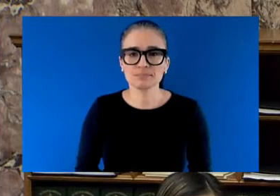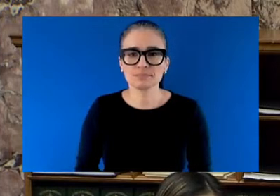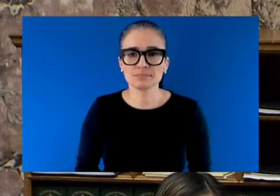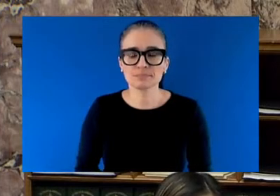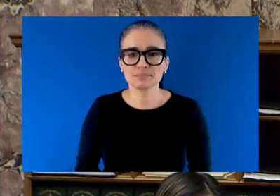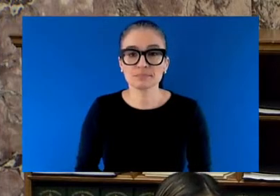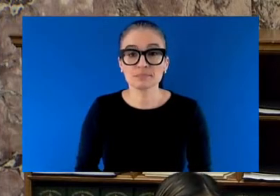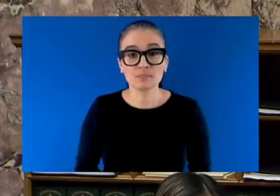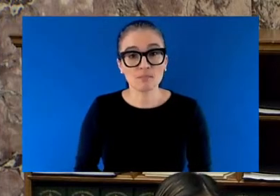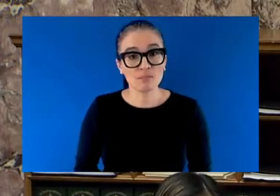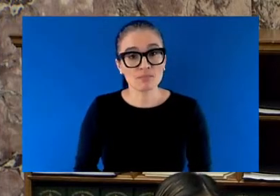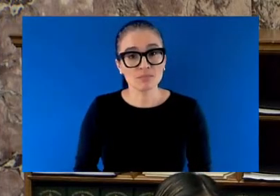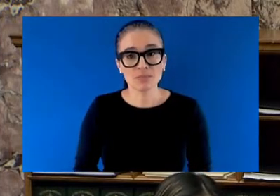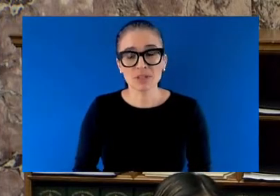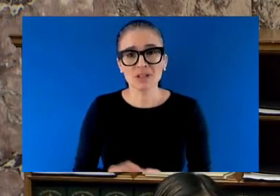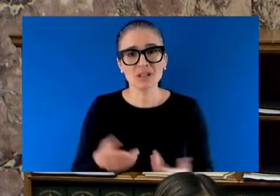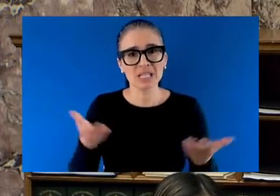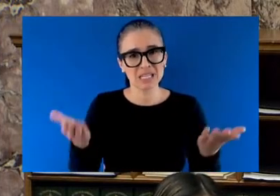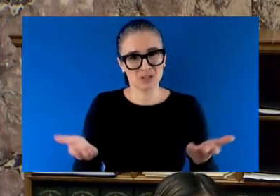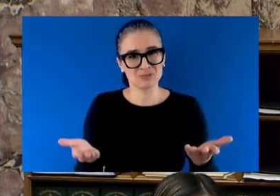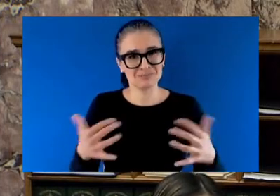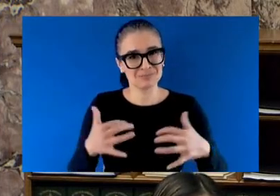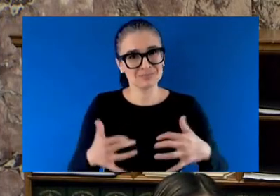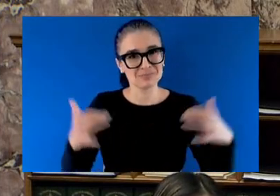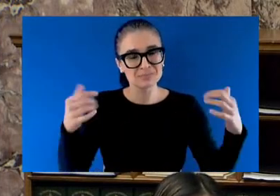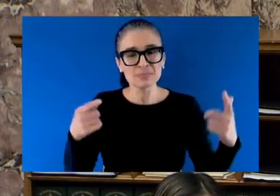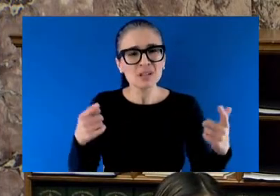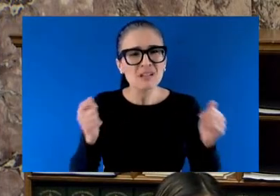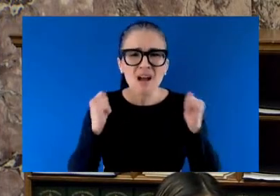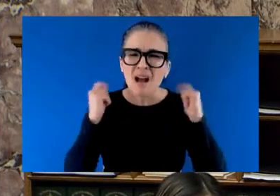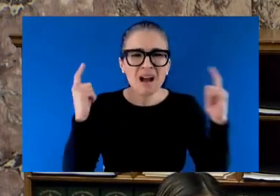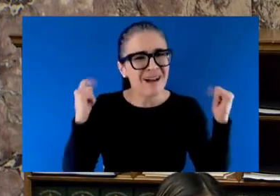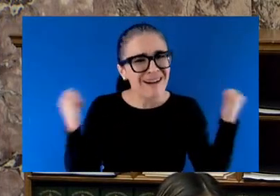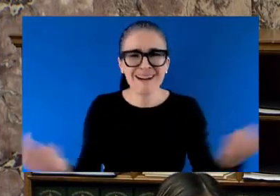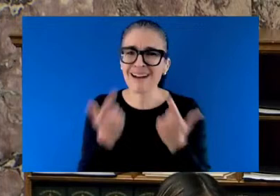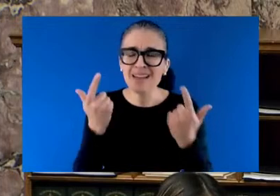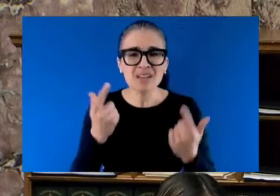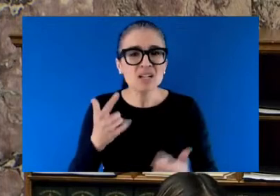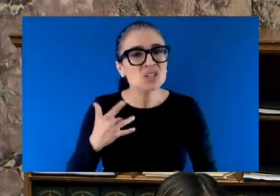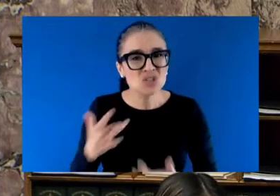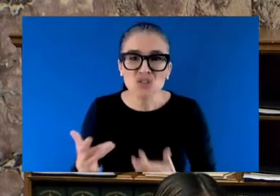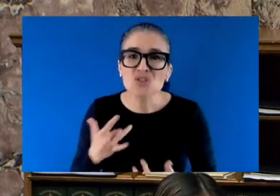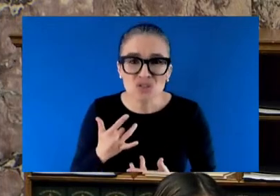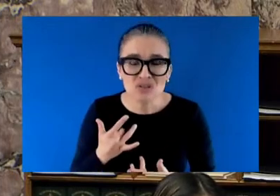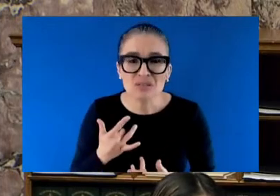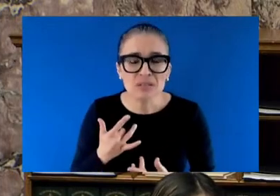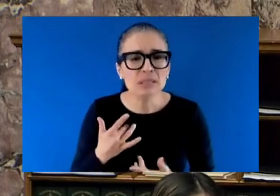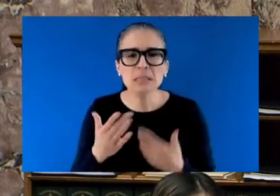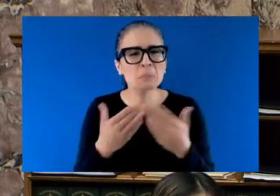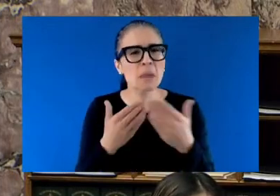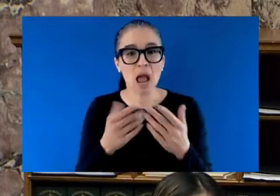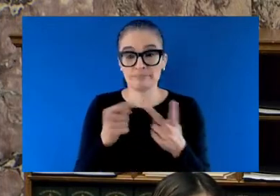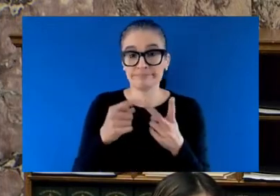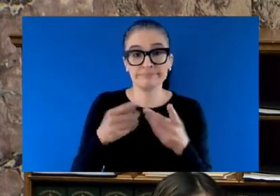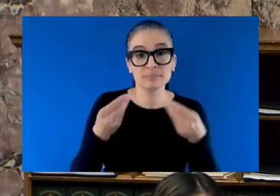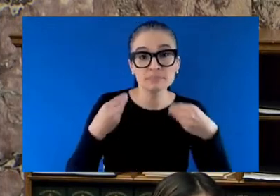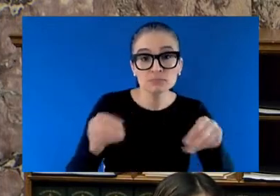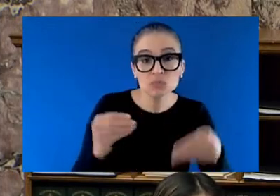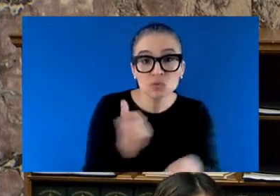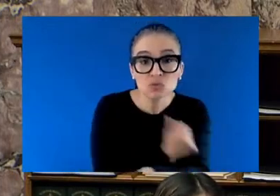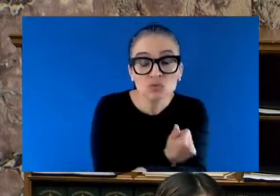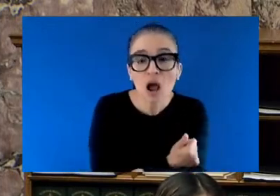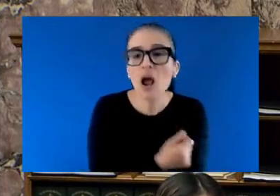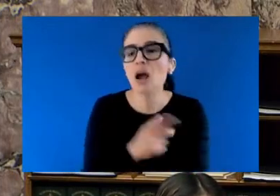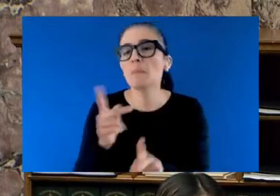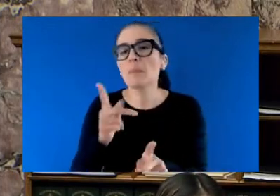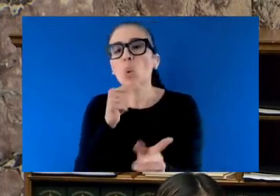activity, whether it's by drug dealers, those who prey on the unfortunate, Honourable Speaker. That's why we've worked with communities. That's